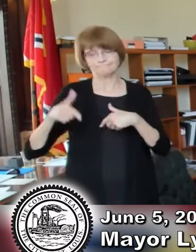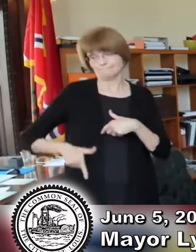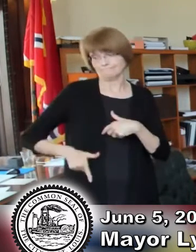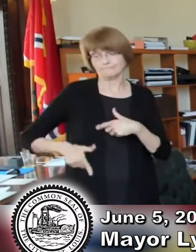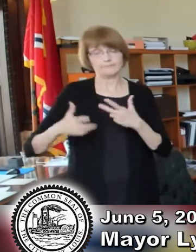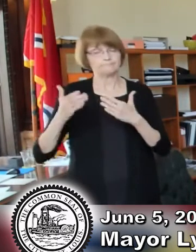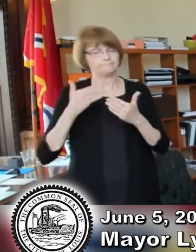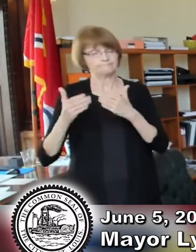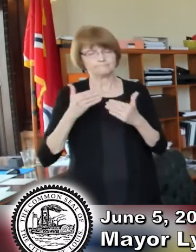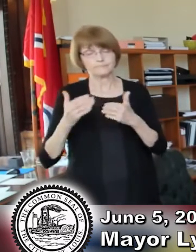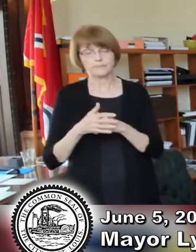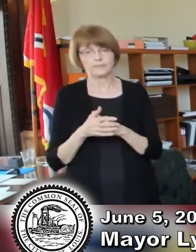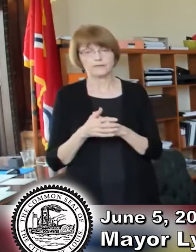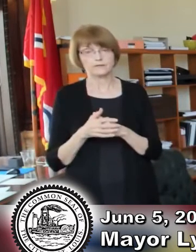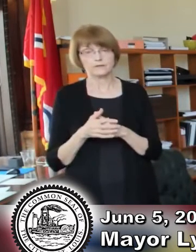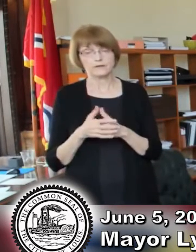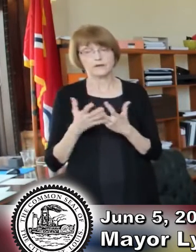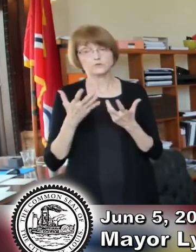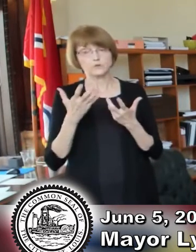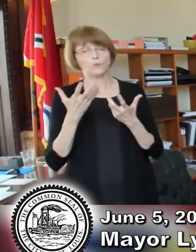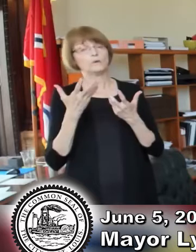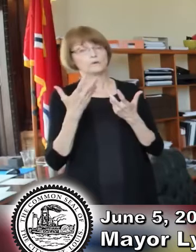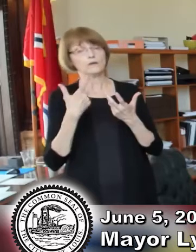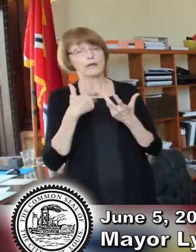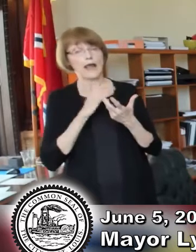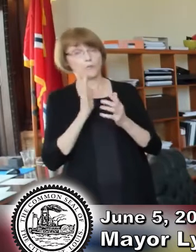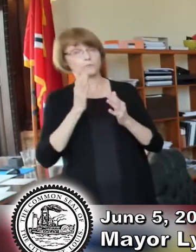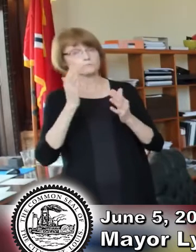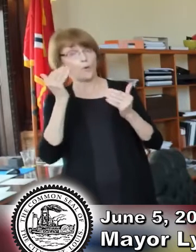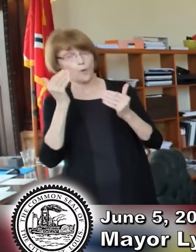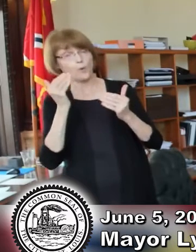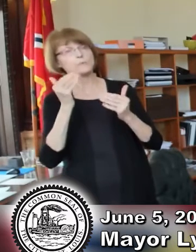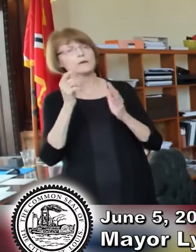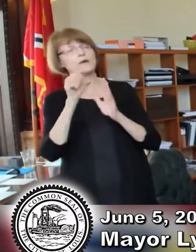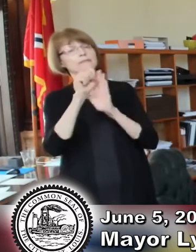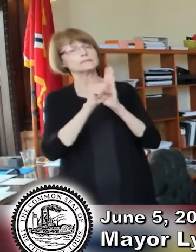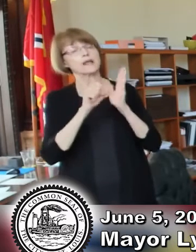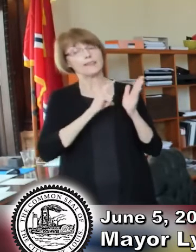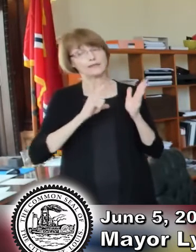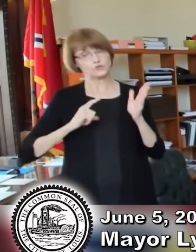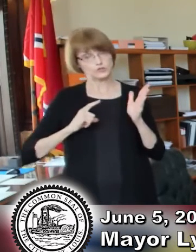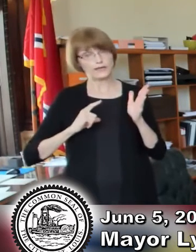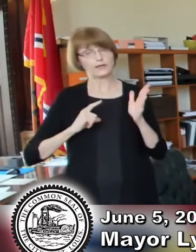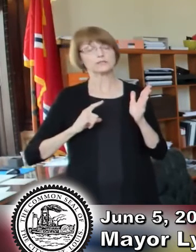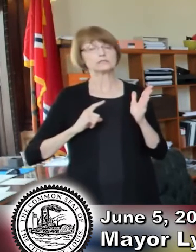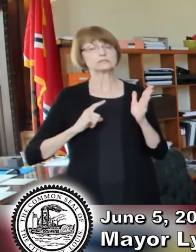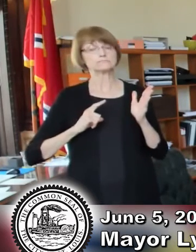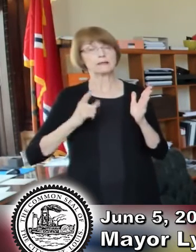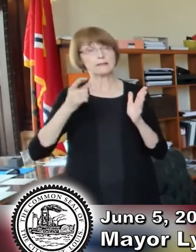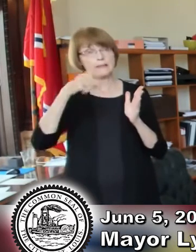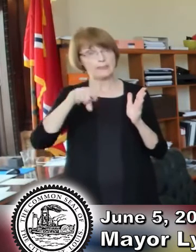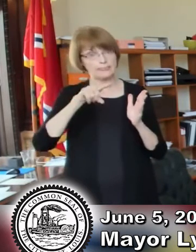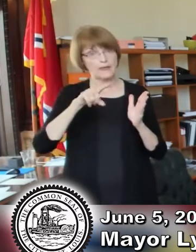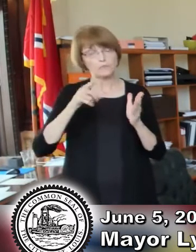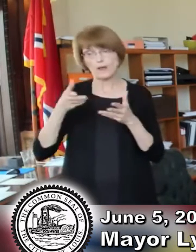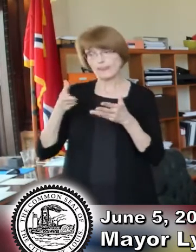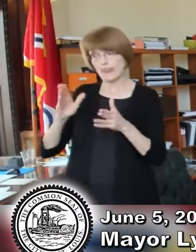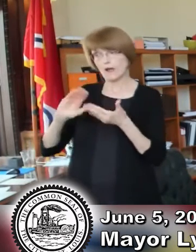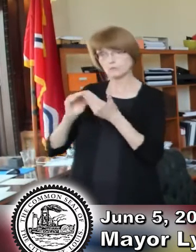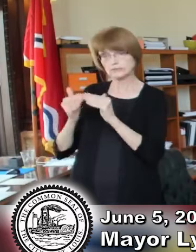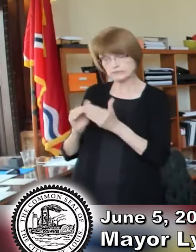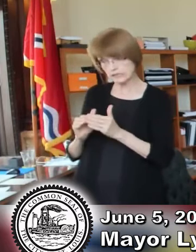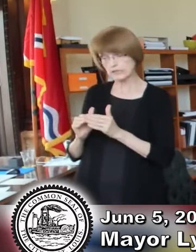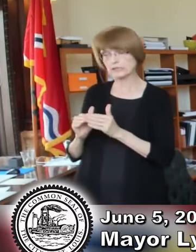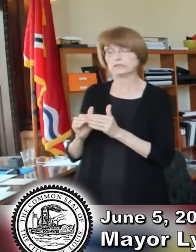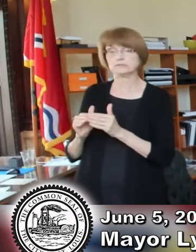see is from the state legislature is that cities or municipalities be allowed to require